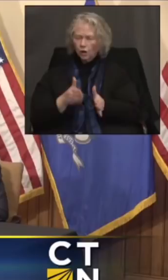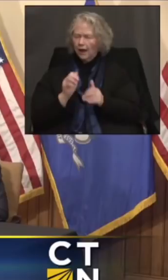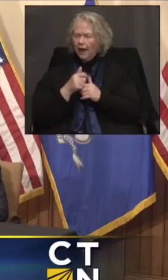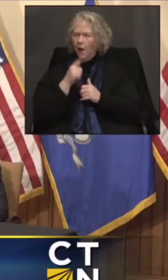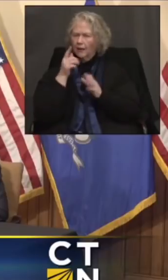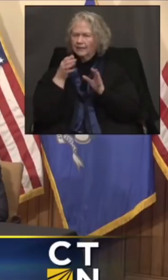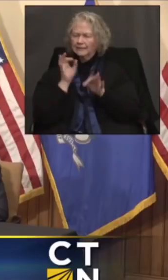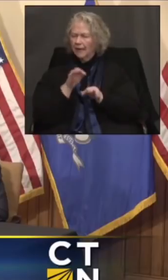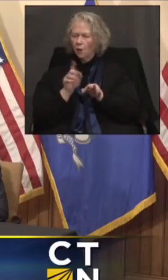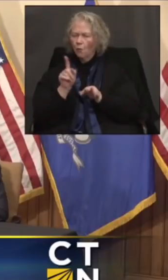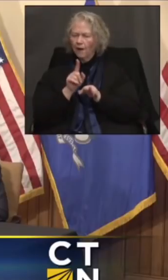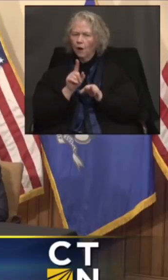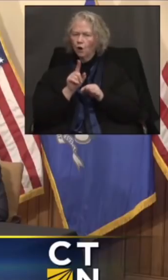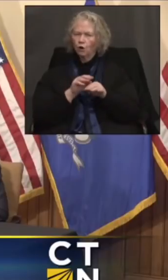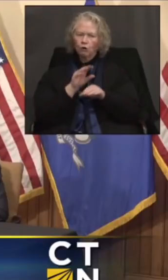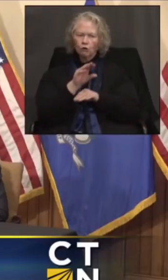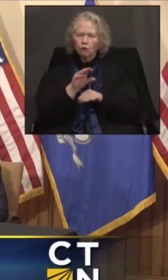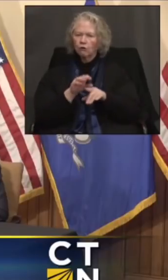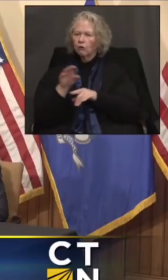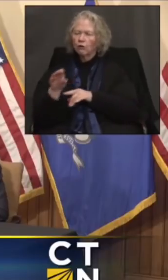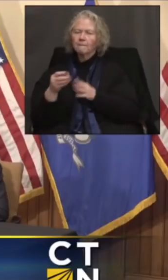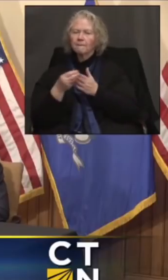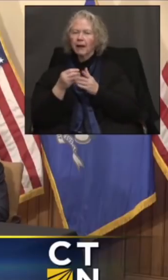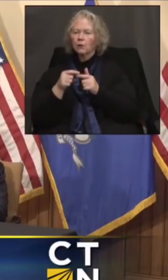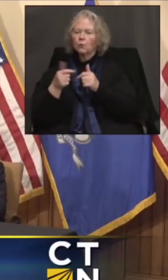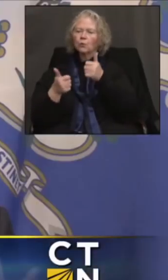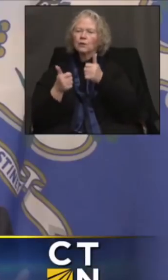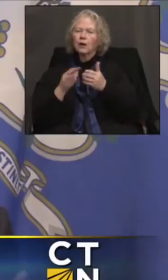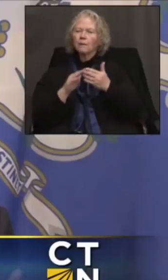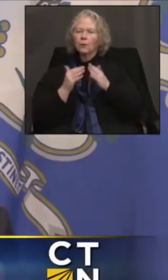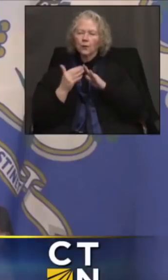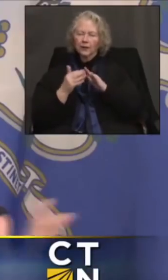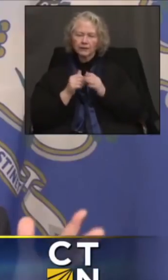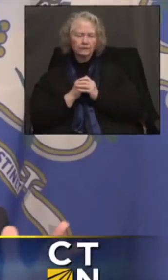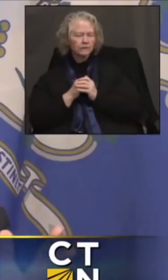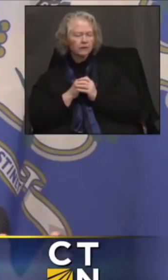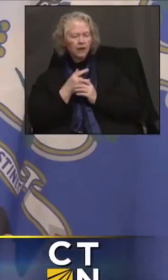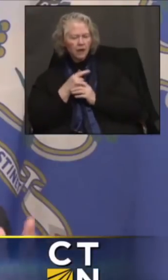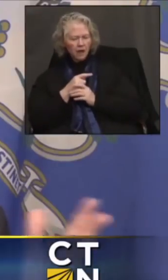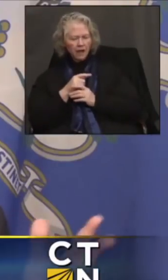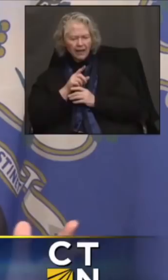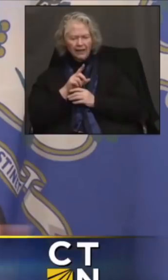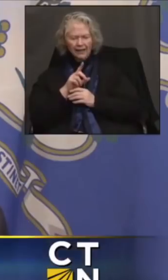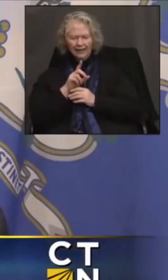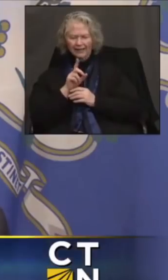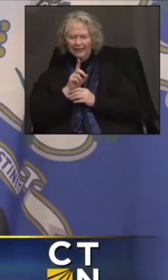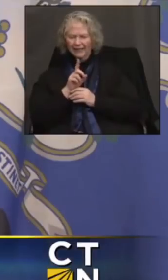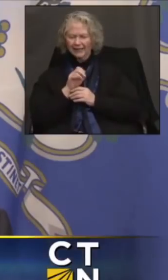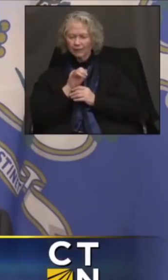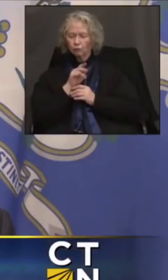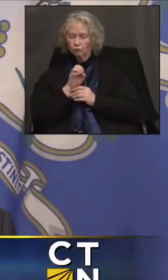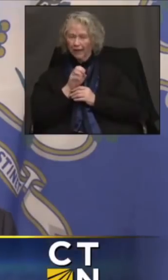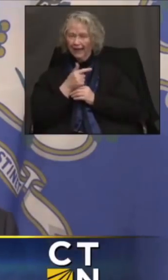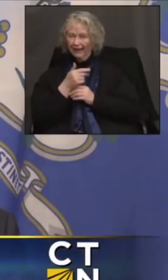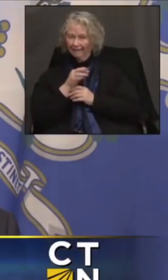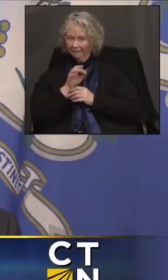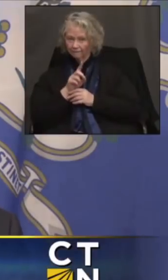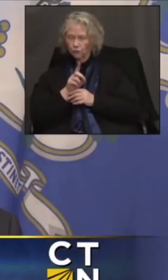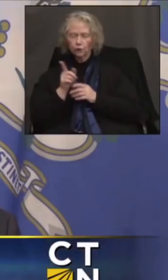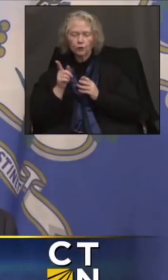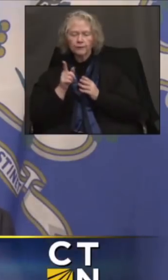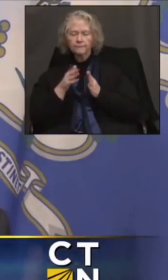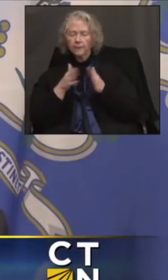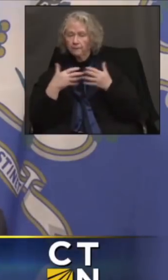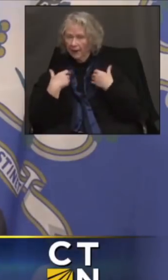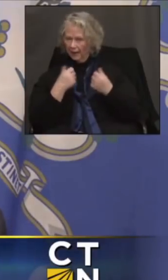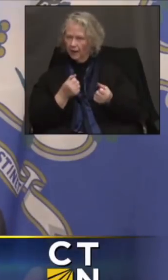money is going or which communities are getting how much? Well, I think Deirdre Gifford and Public Health has led our outreach effort, doing everything we